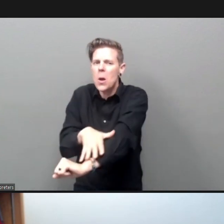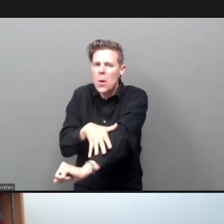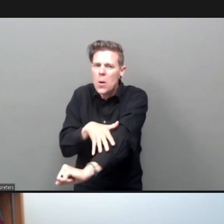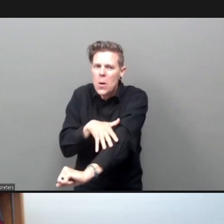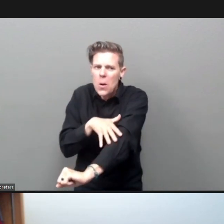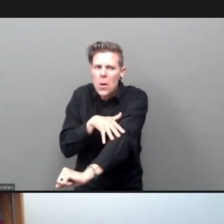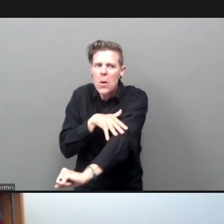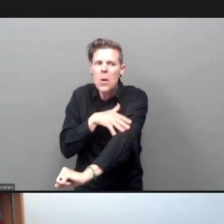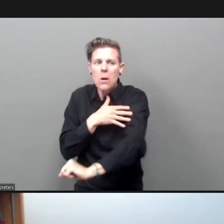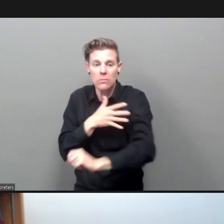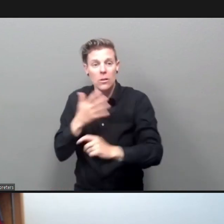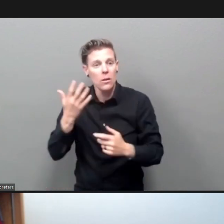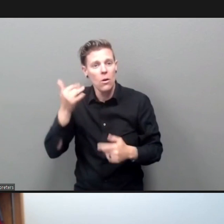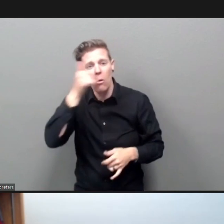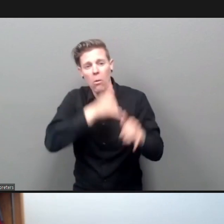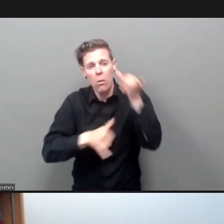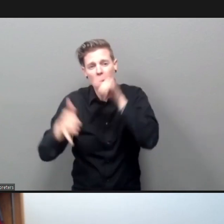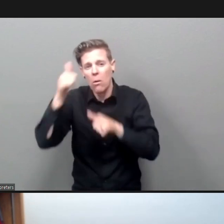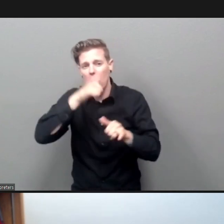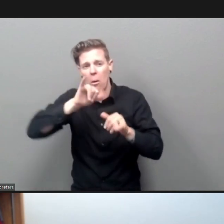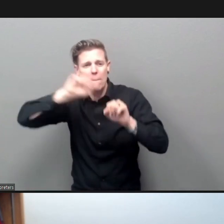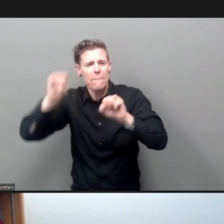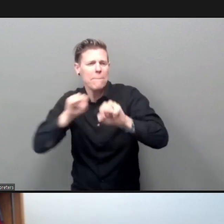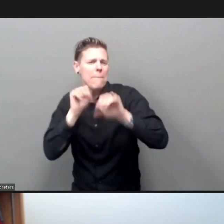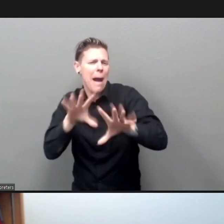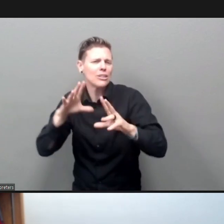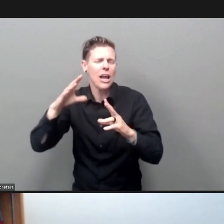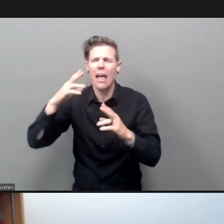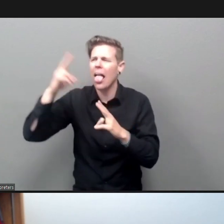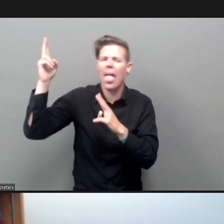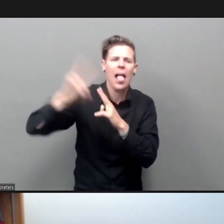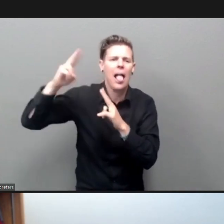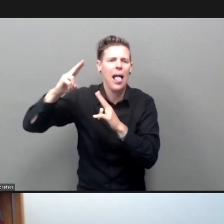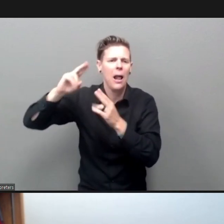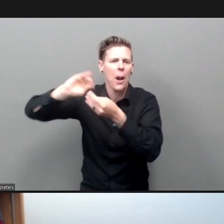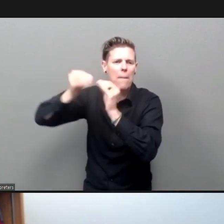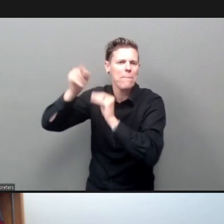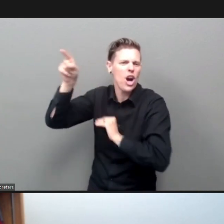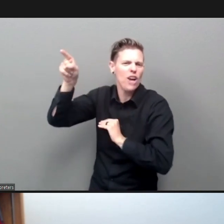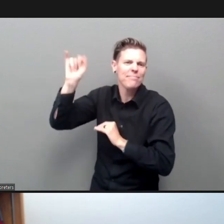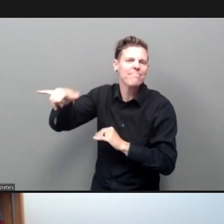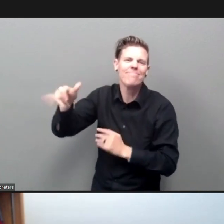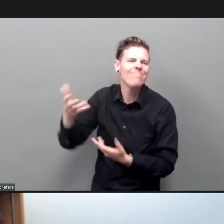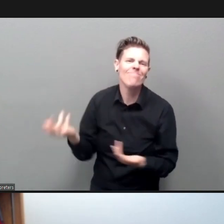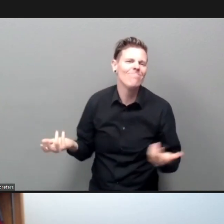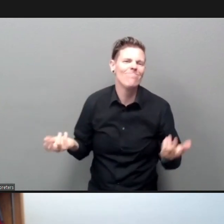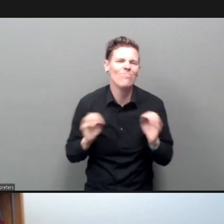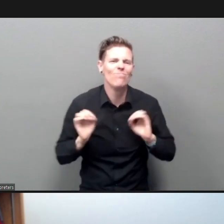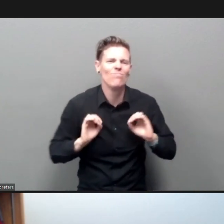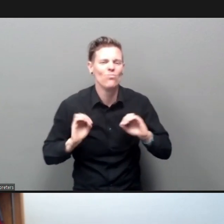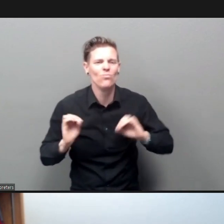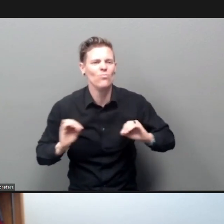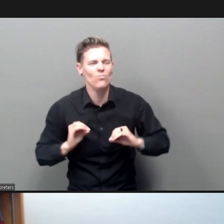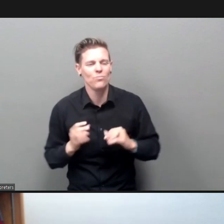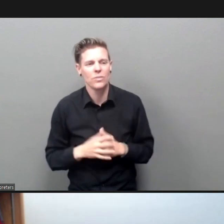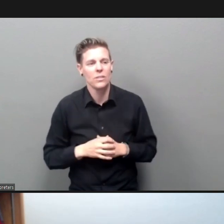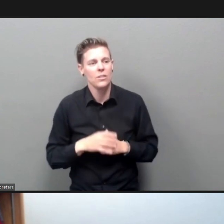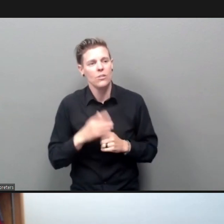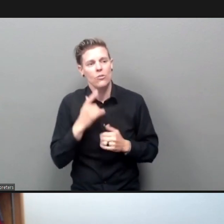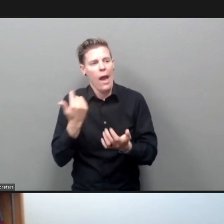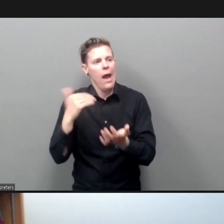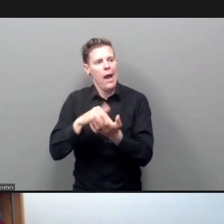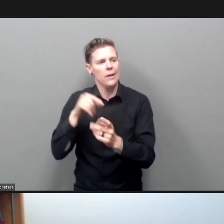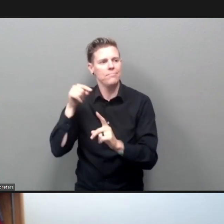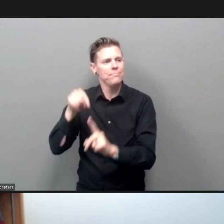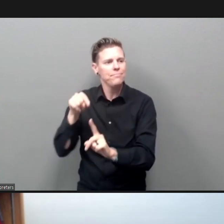all the discussion we had earlier about this significant increase in cases with Delta and even in vaccinated people sort